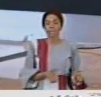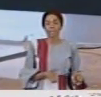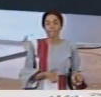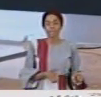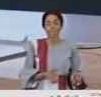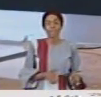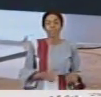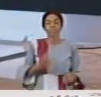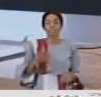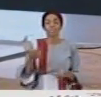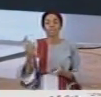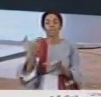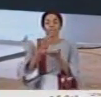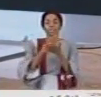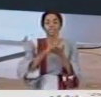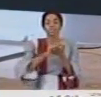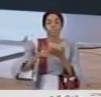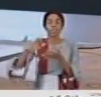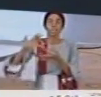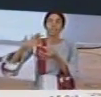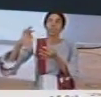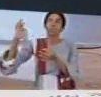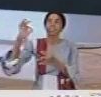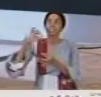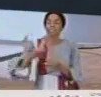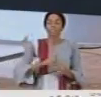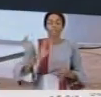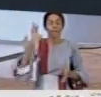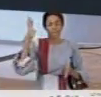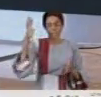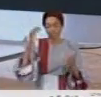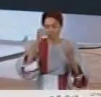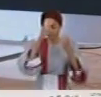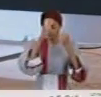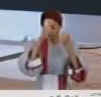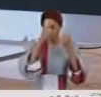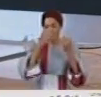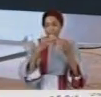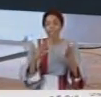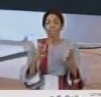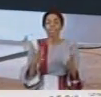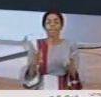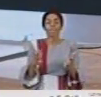Let's come what may, the Holy Spirit.